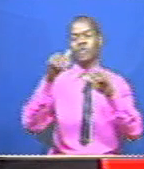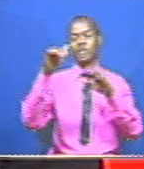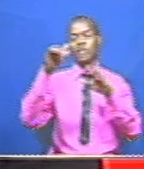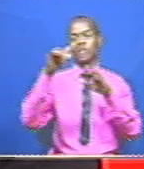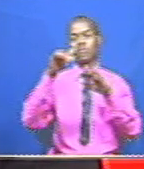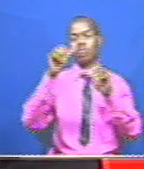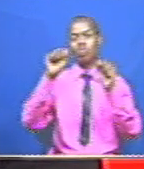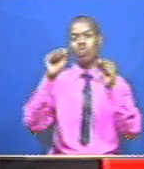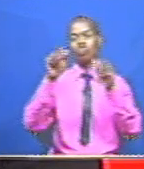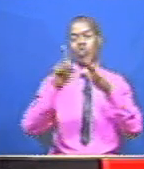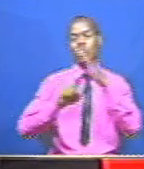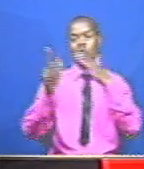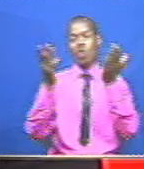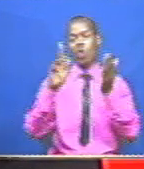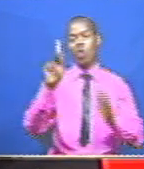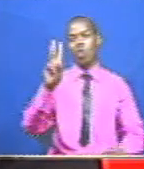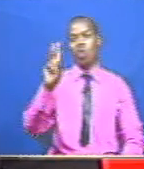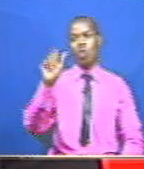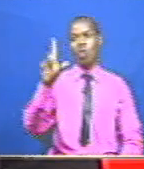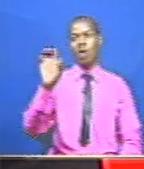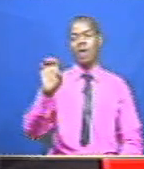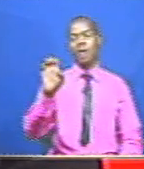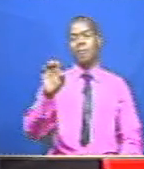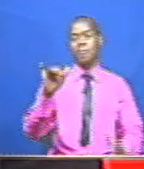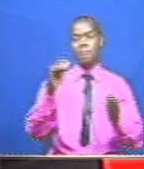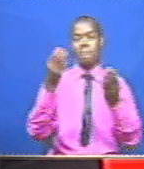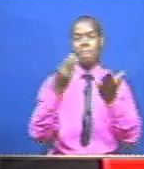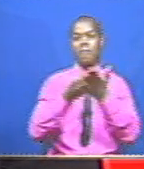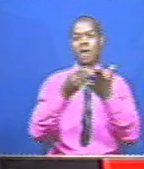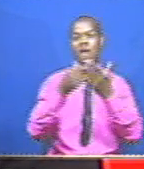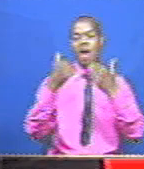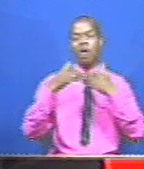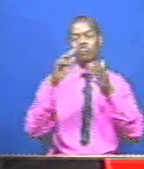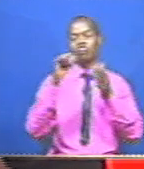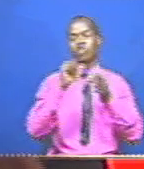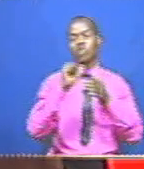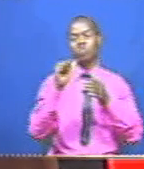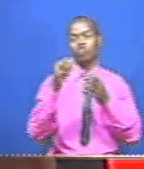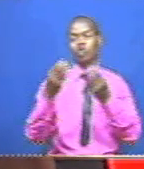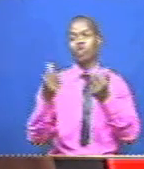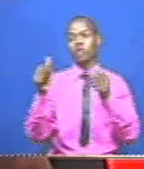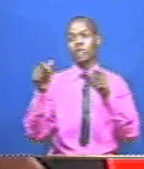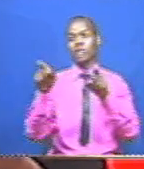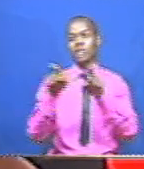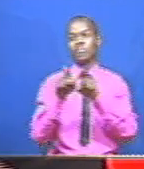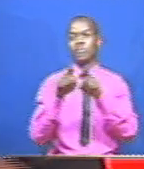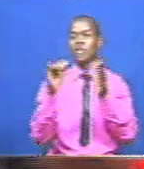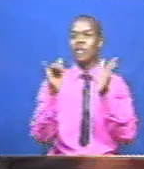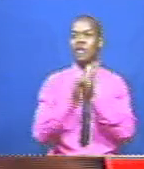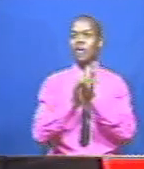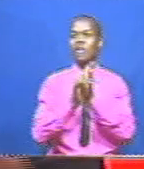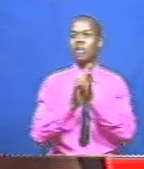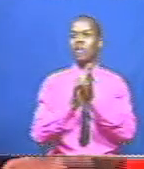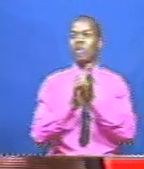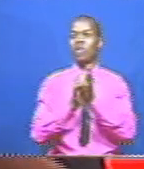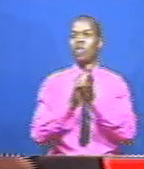Kwale County. Okay, that money has not been remitted, and in the name that there is no formulation,